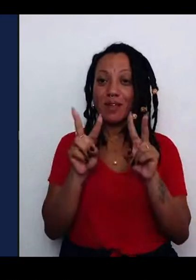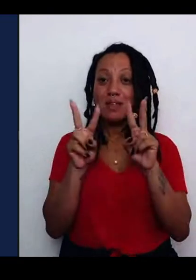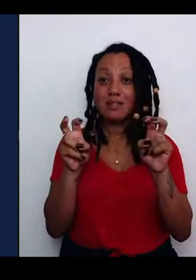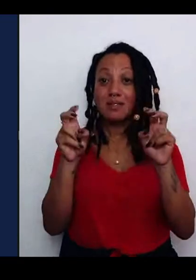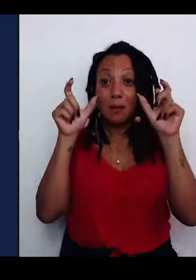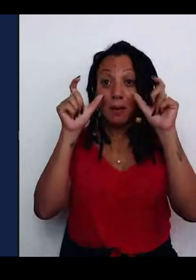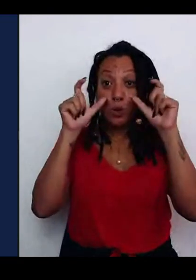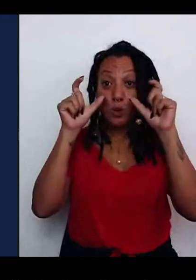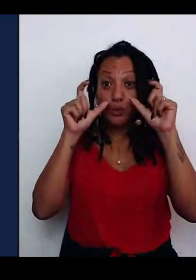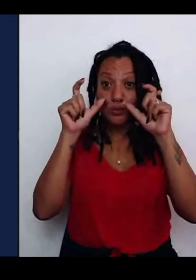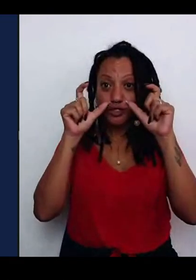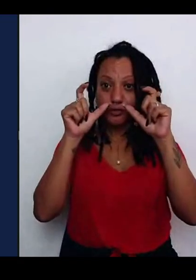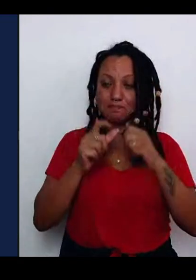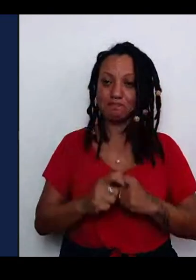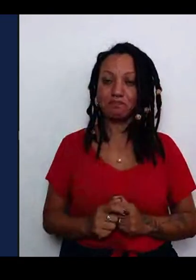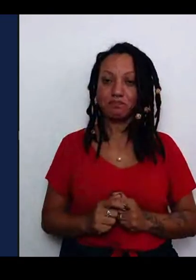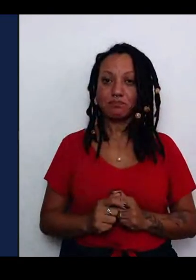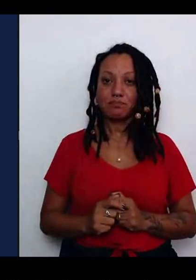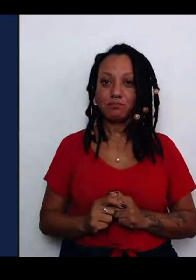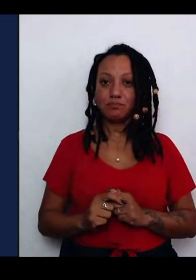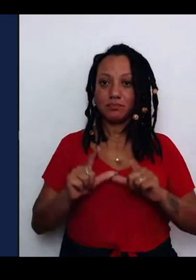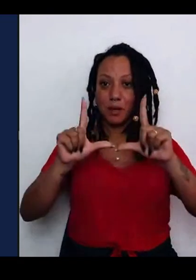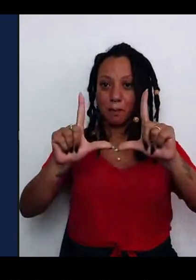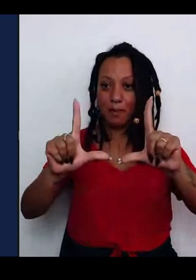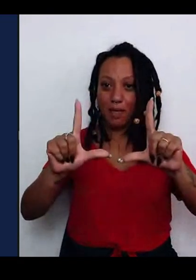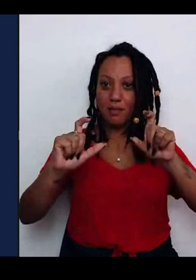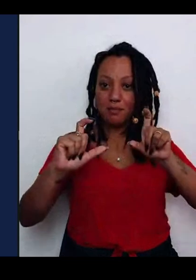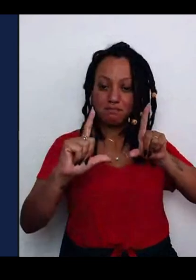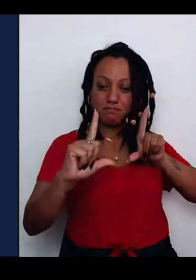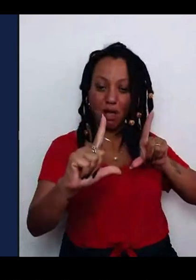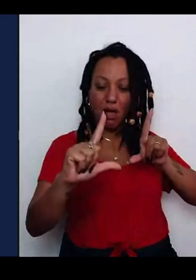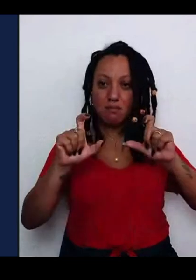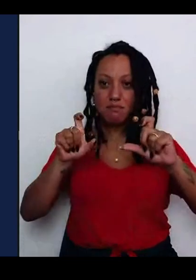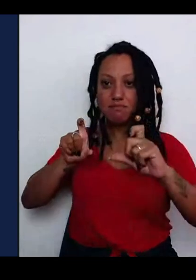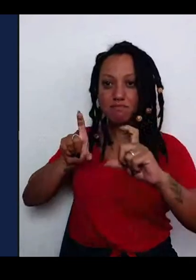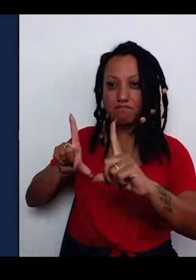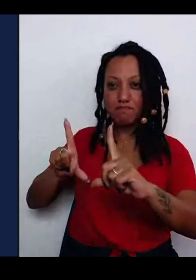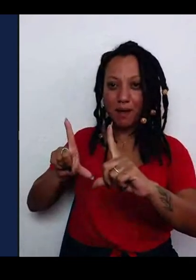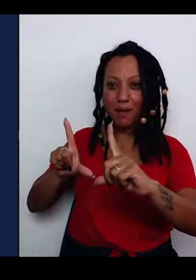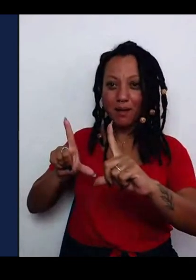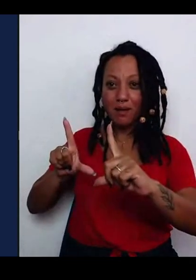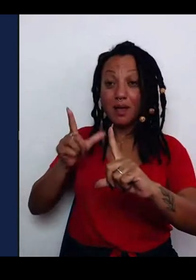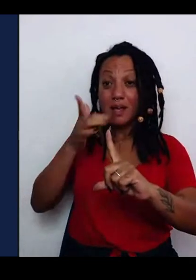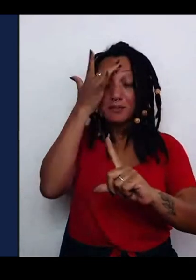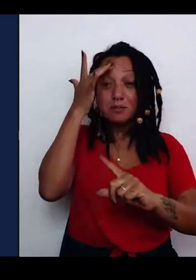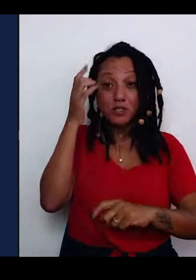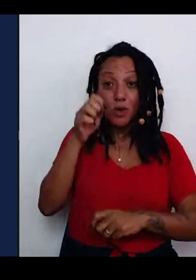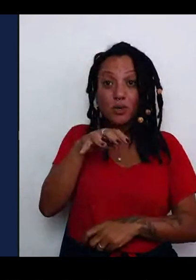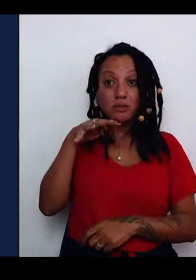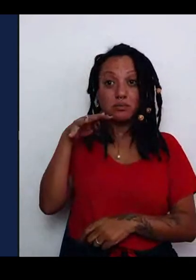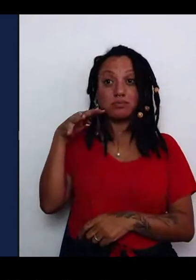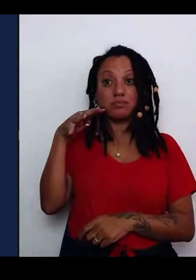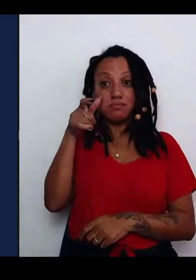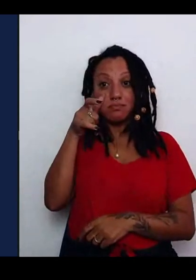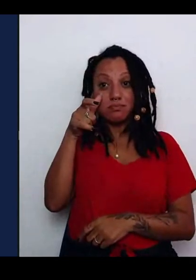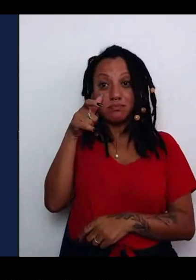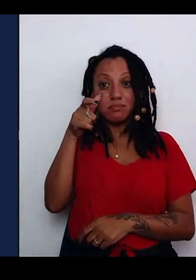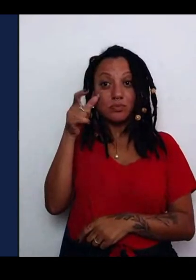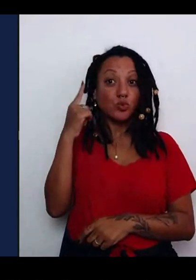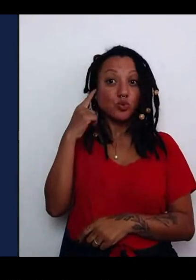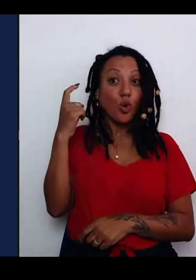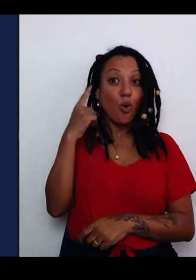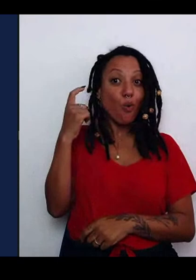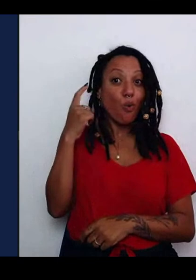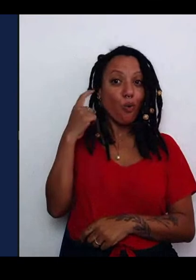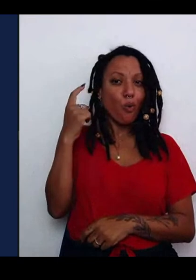these sounds that we as listeners recognize they also belong to another history and they belong to